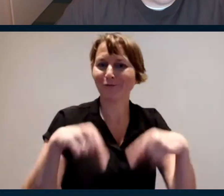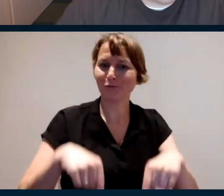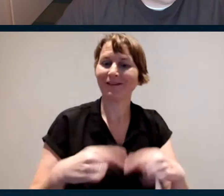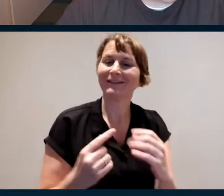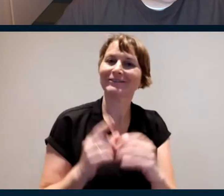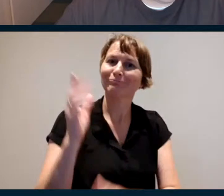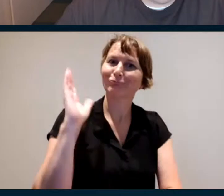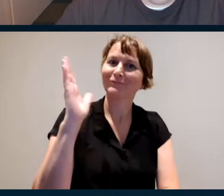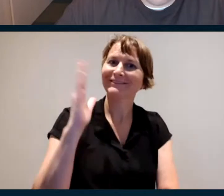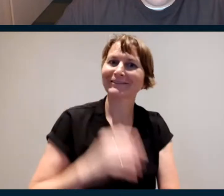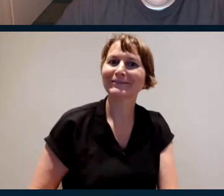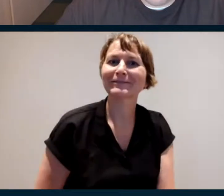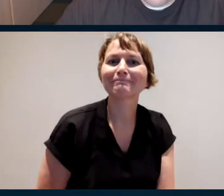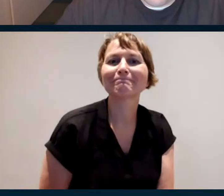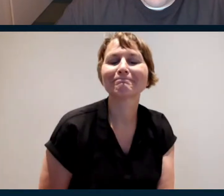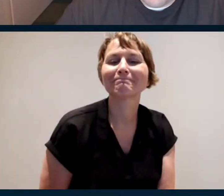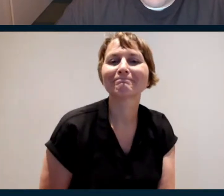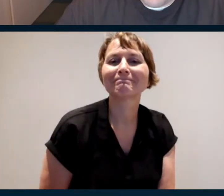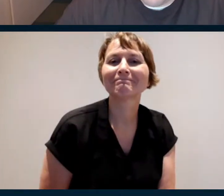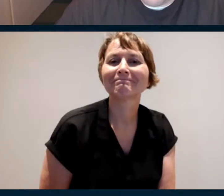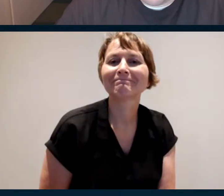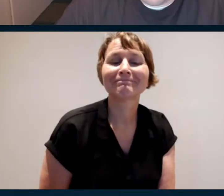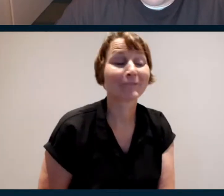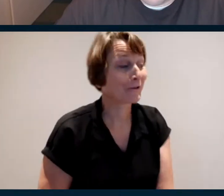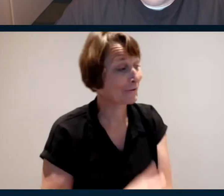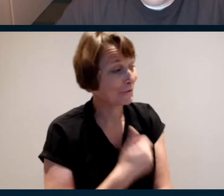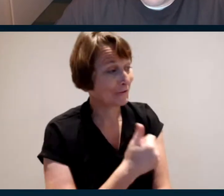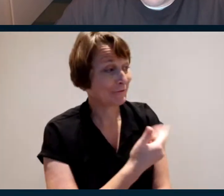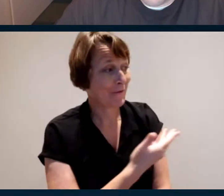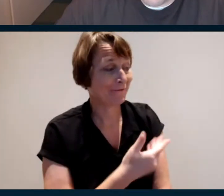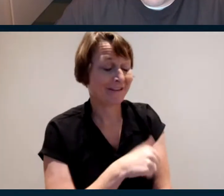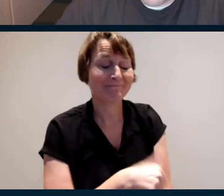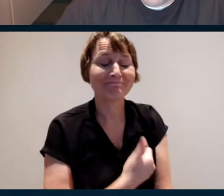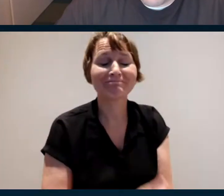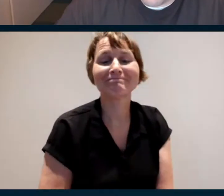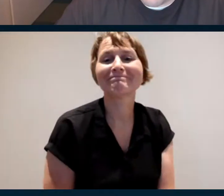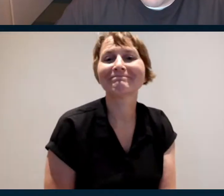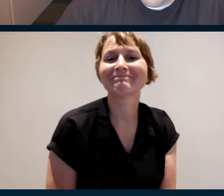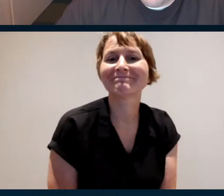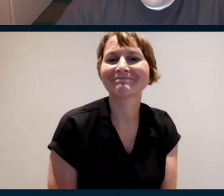That's very cool. Well, we're very glad you're here. Yeah, thanks.